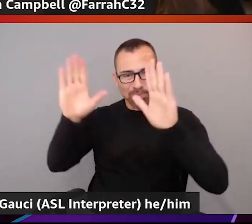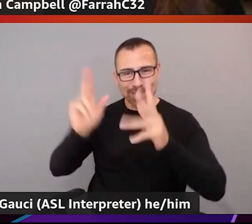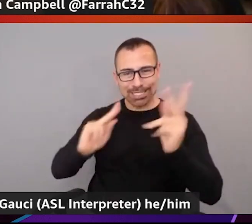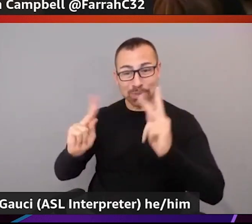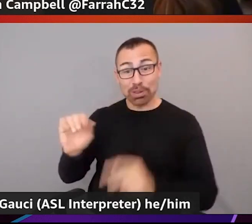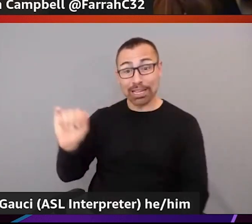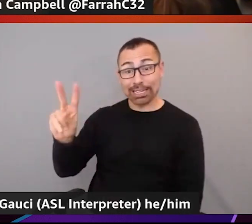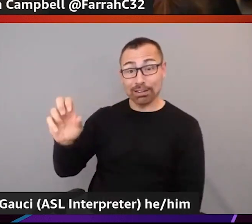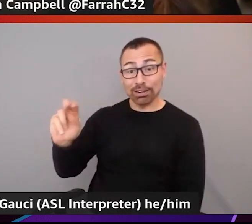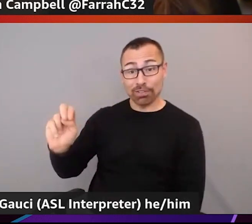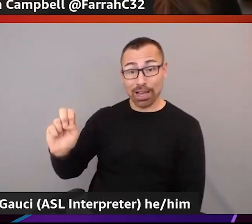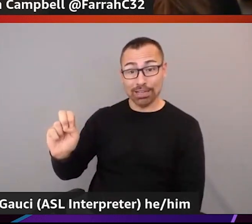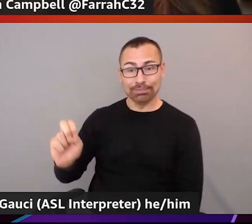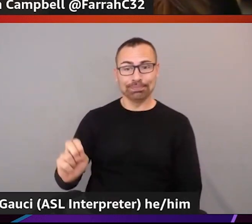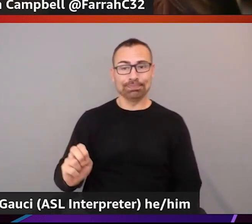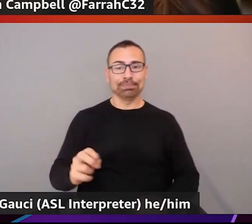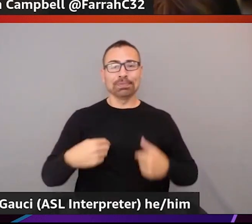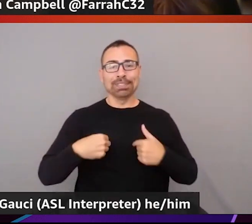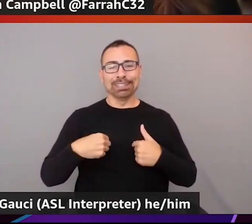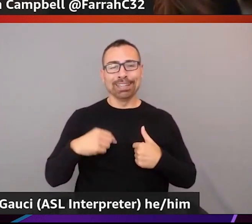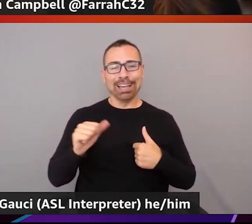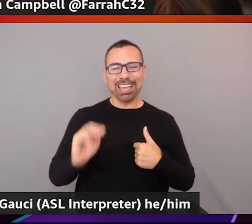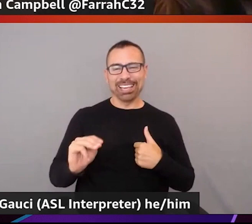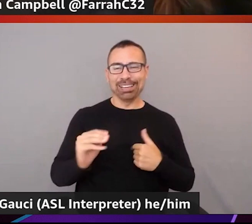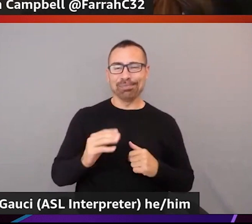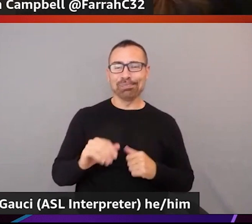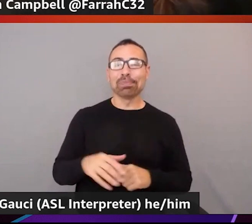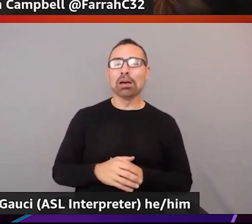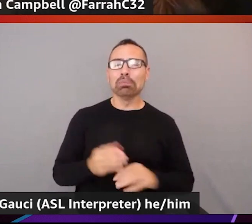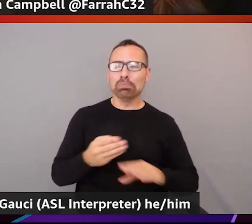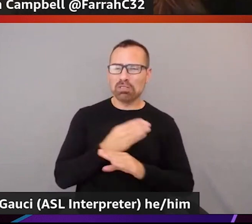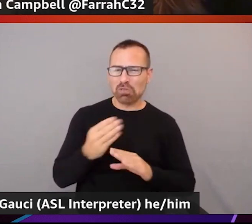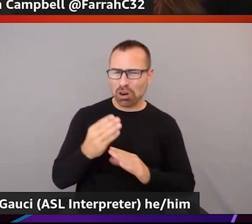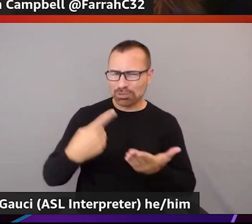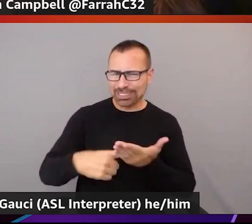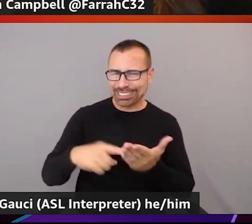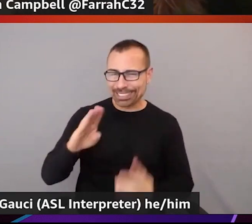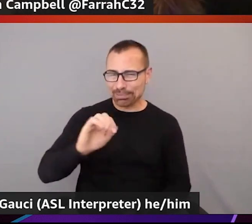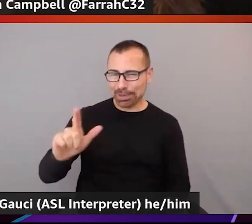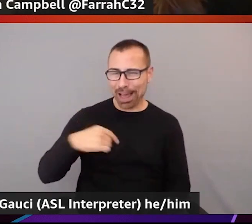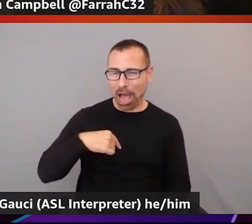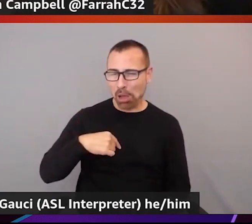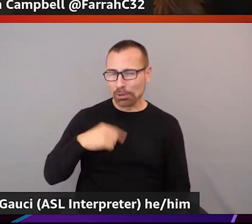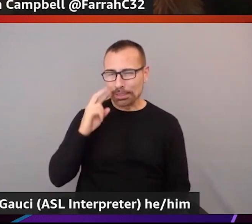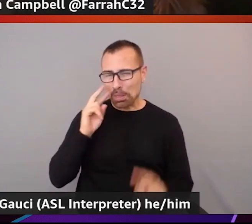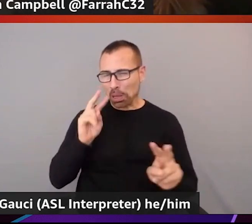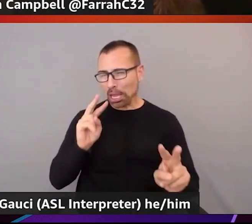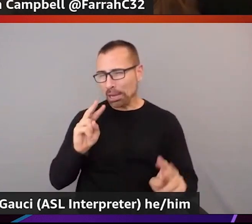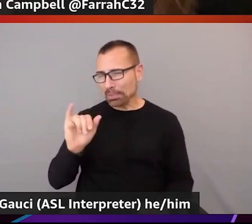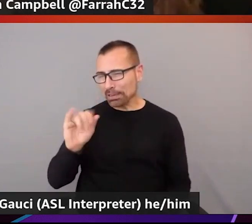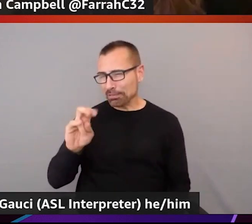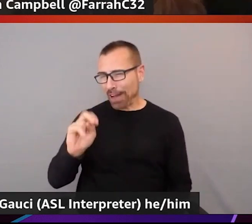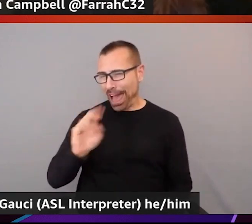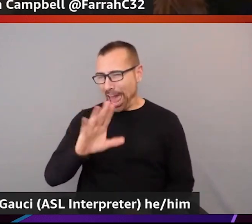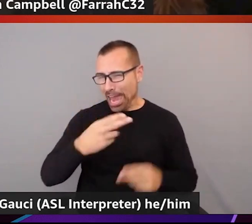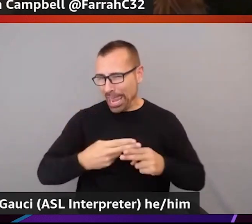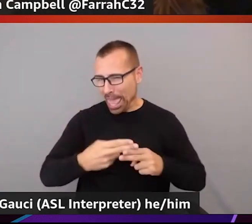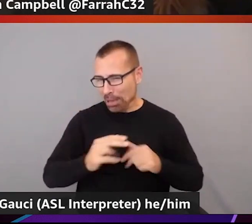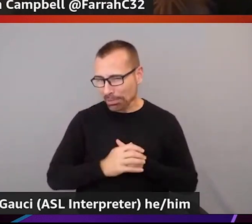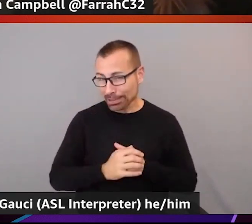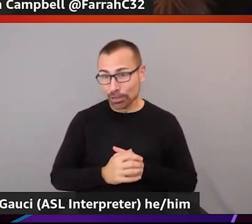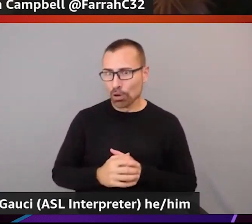into Bill, I just wanted to, I was looking you up. No, all